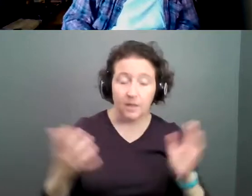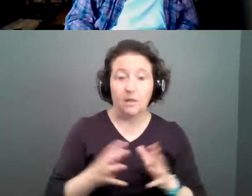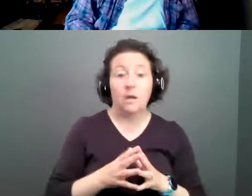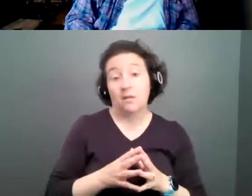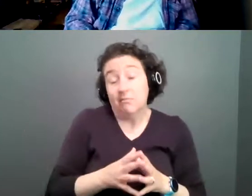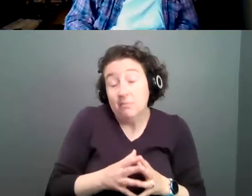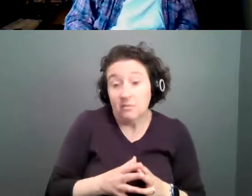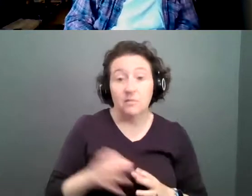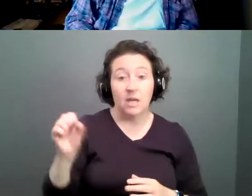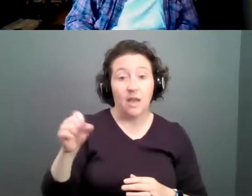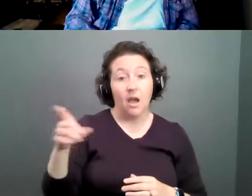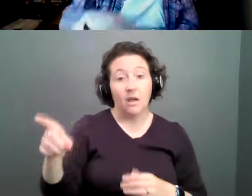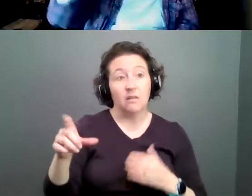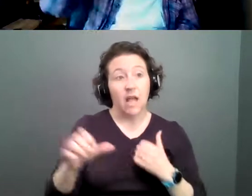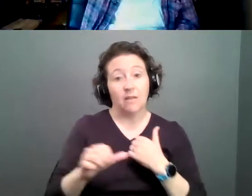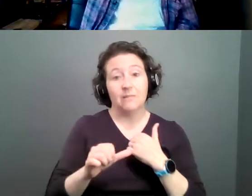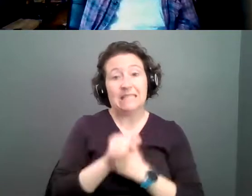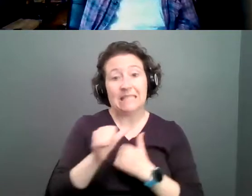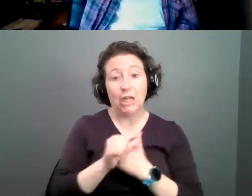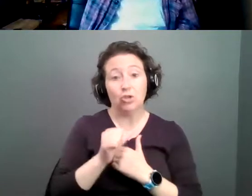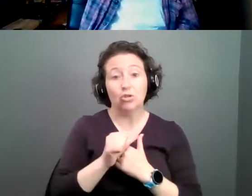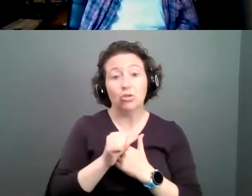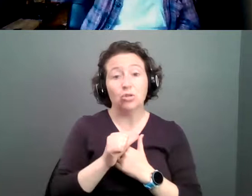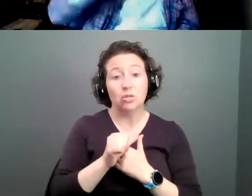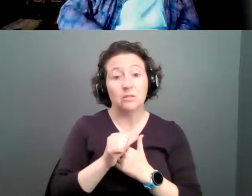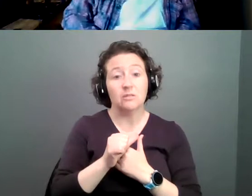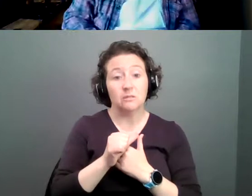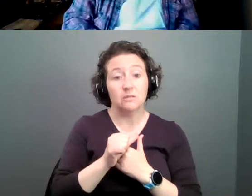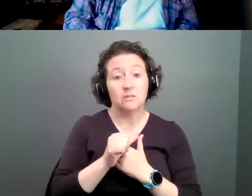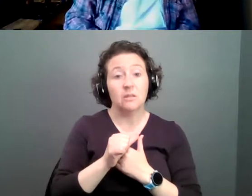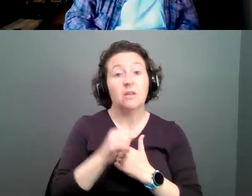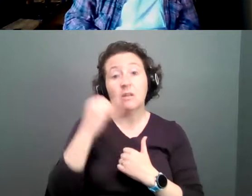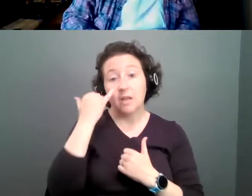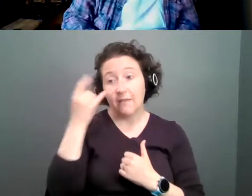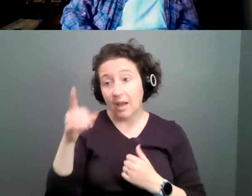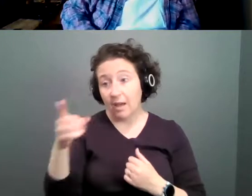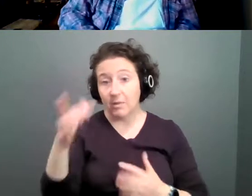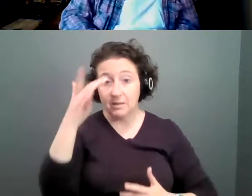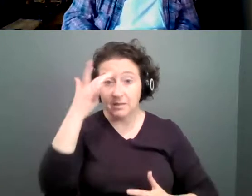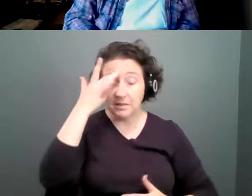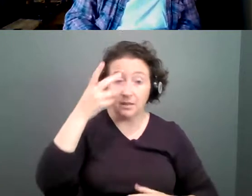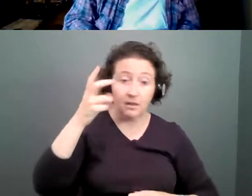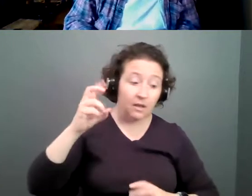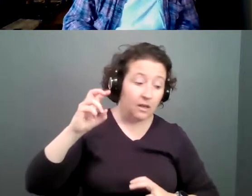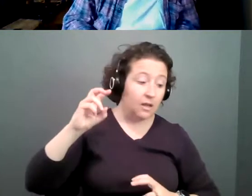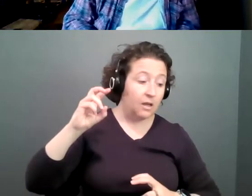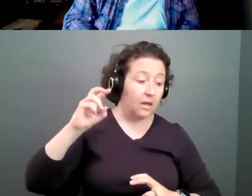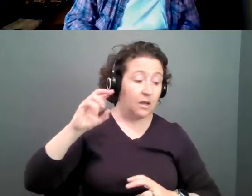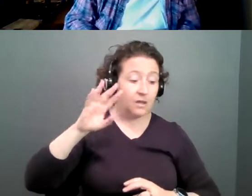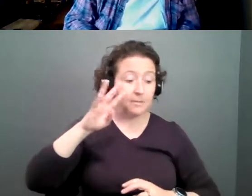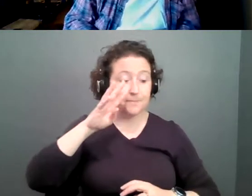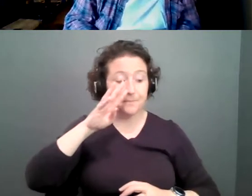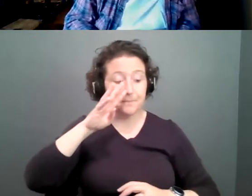Yeah, they pose a danger. Should they become infected, and should they ignore